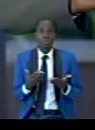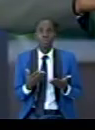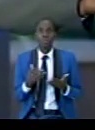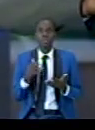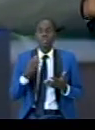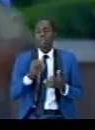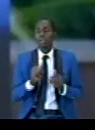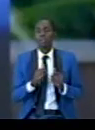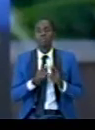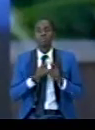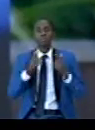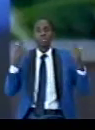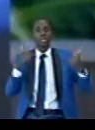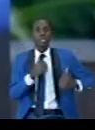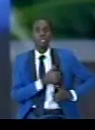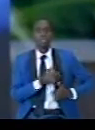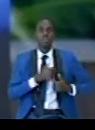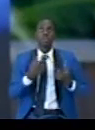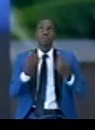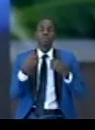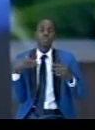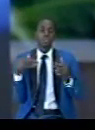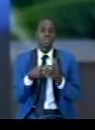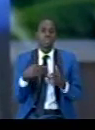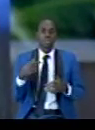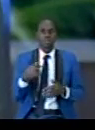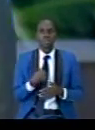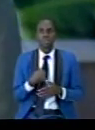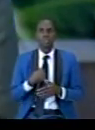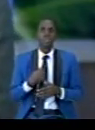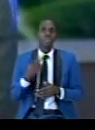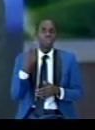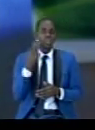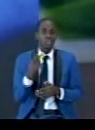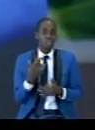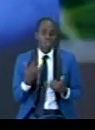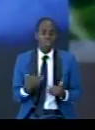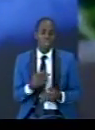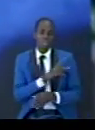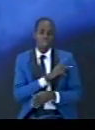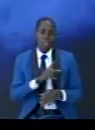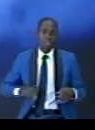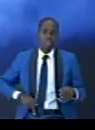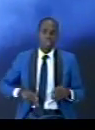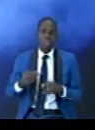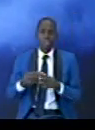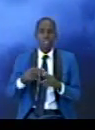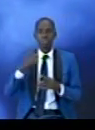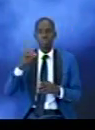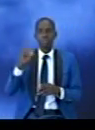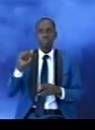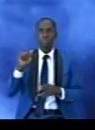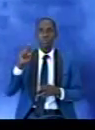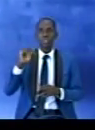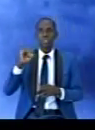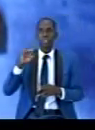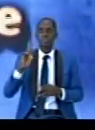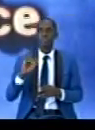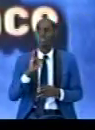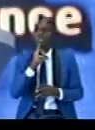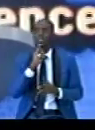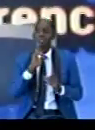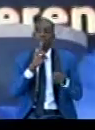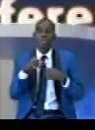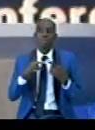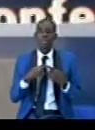should encamp against me. The king David now is talking about the enemy and the army